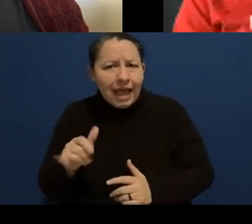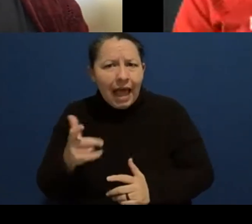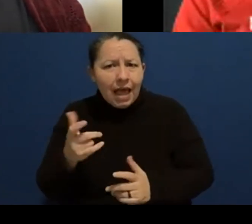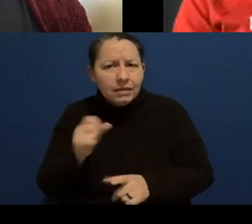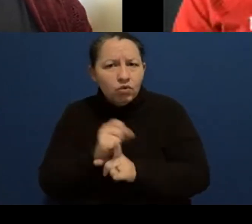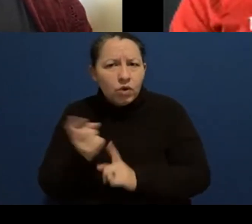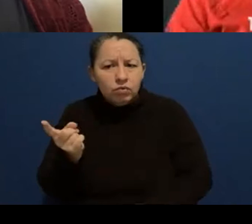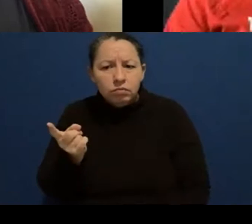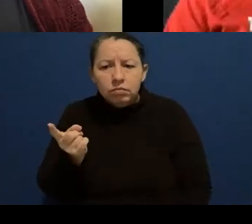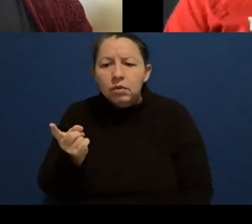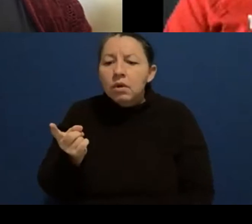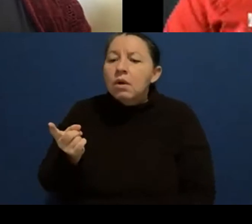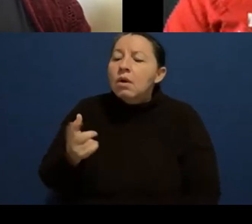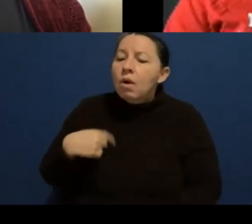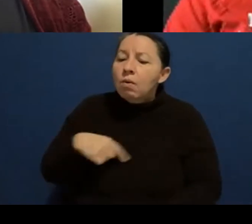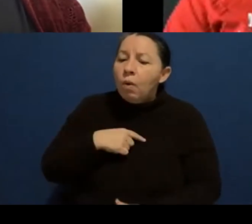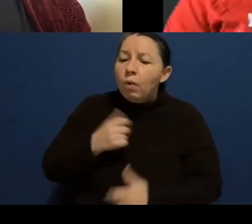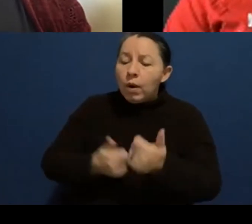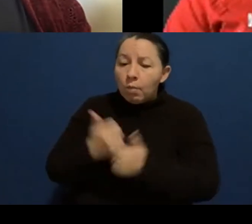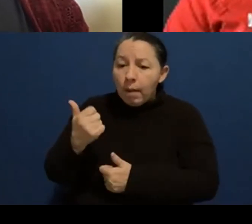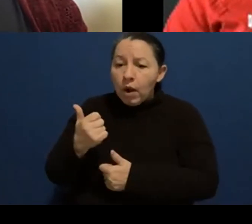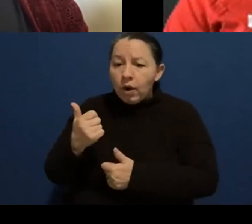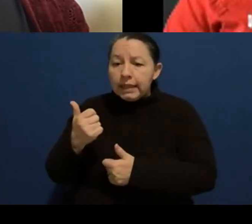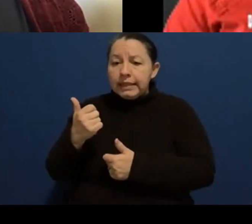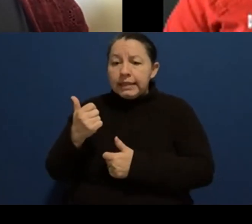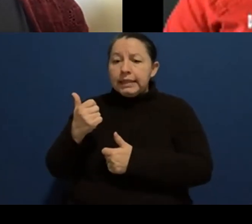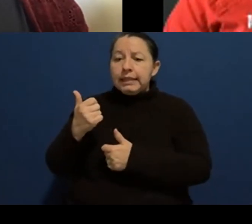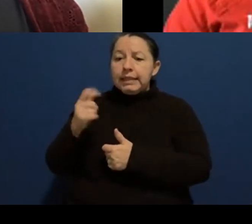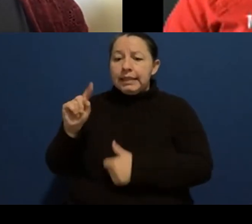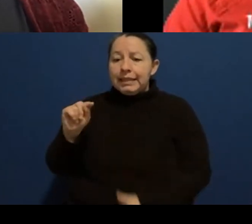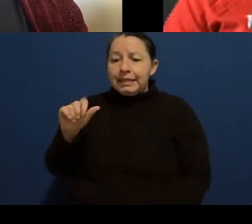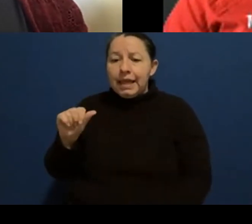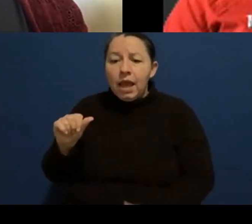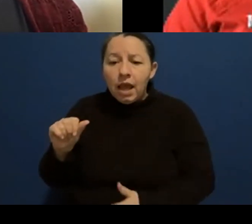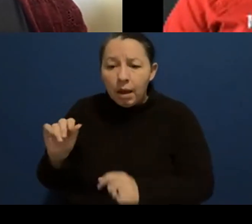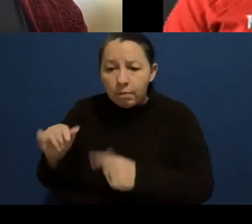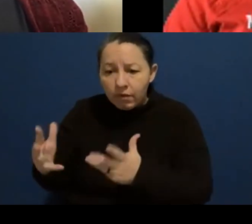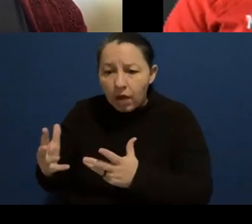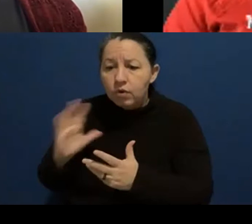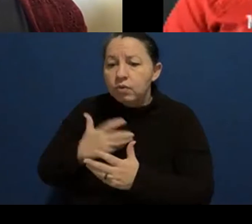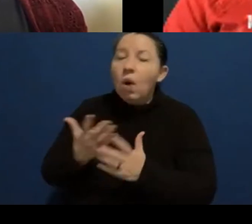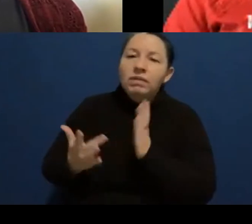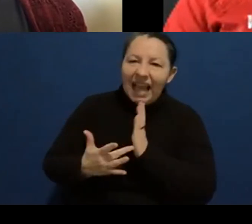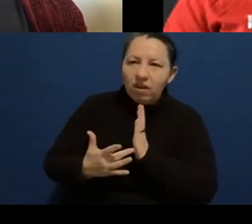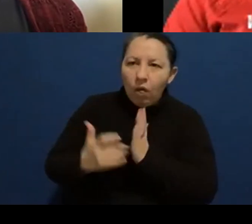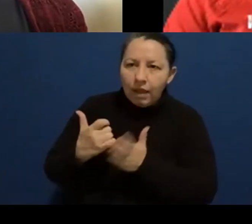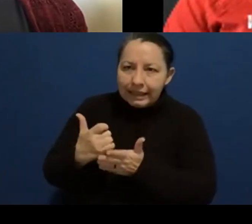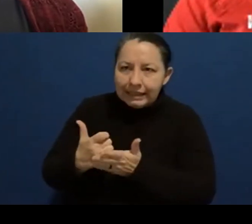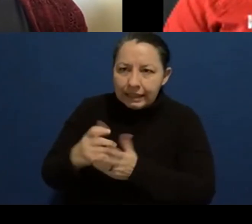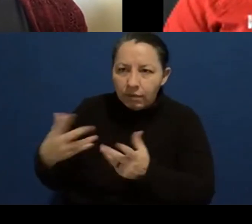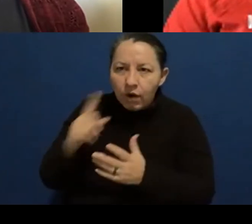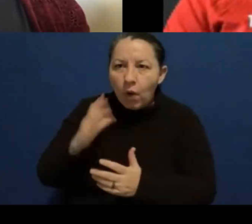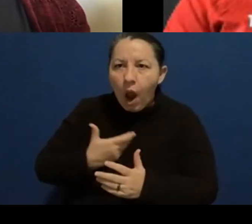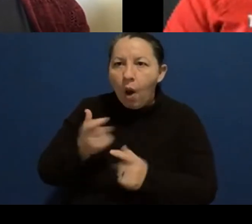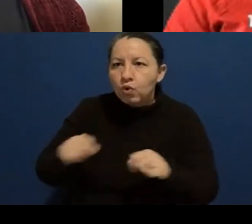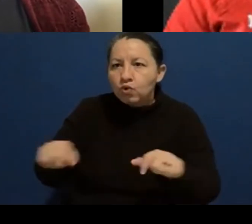So we are primarily TA providers to our technical assistance providers to our tribes.